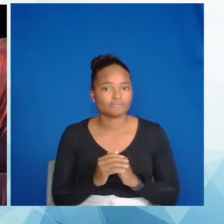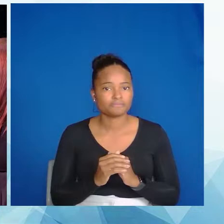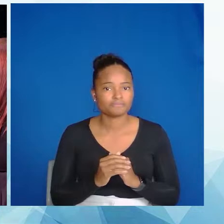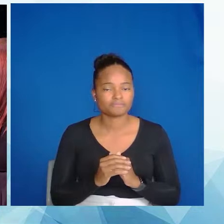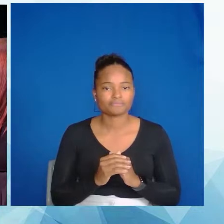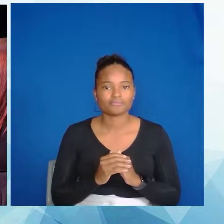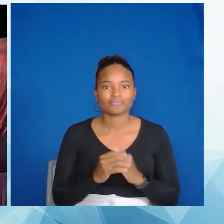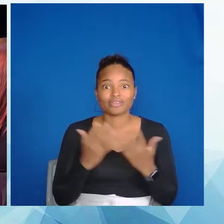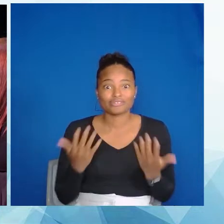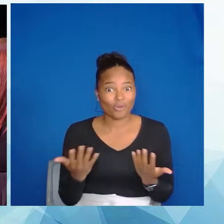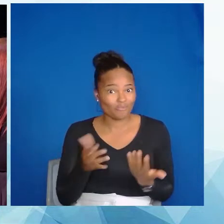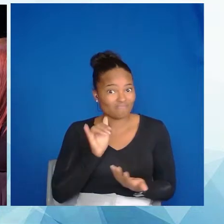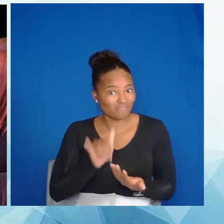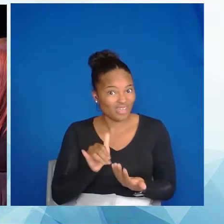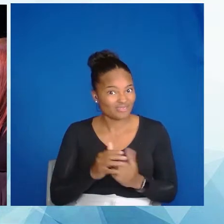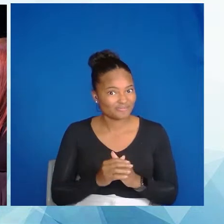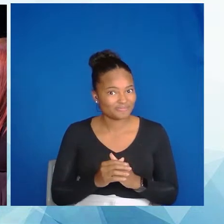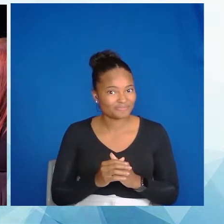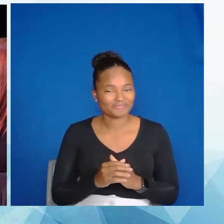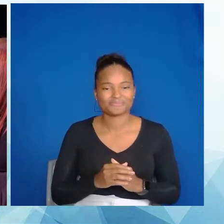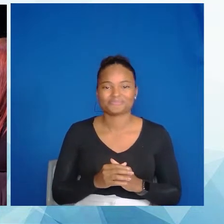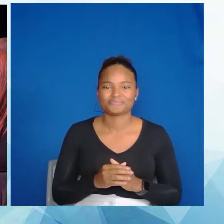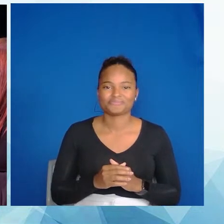So we have that.